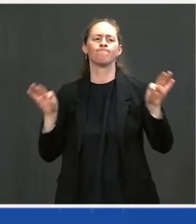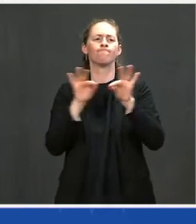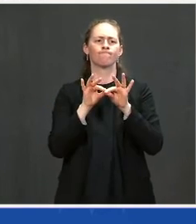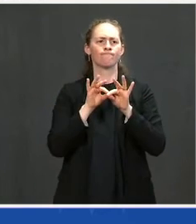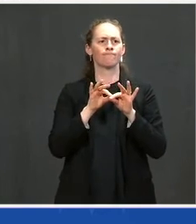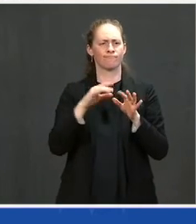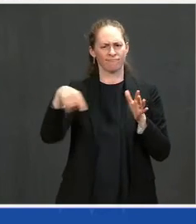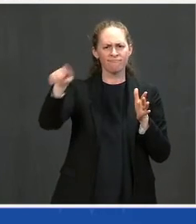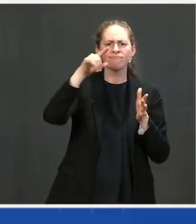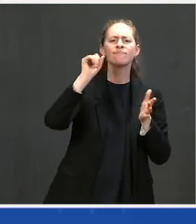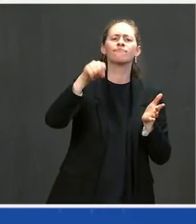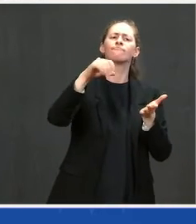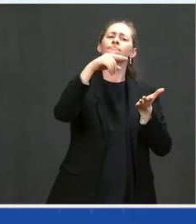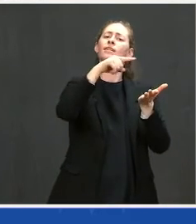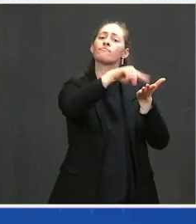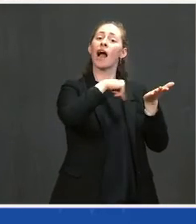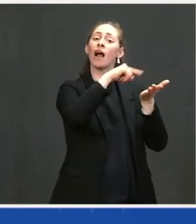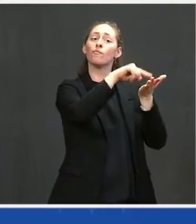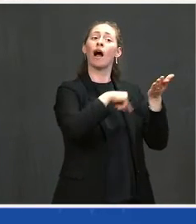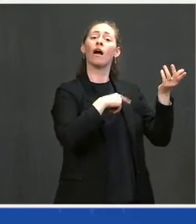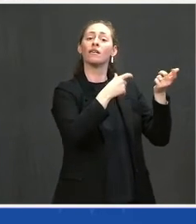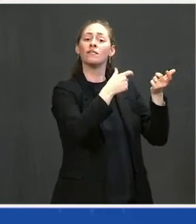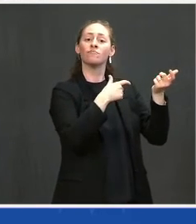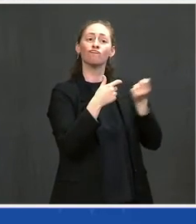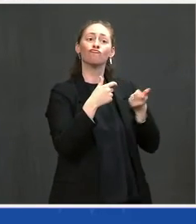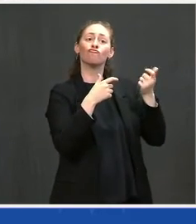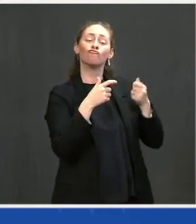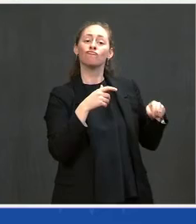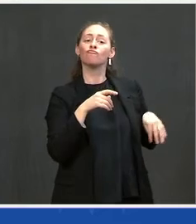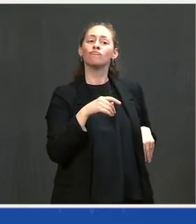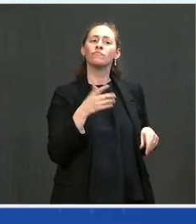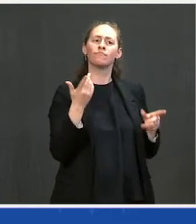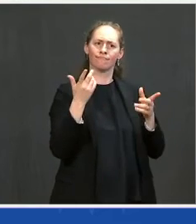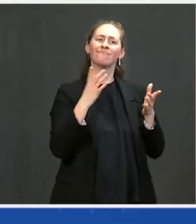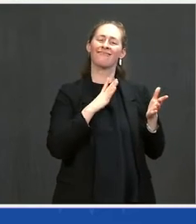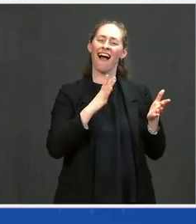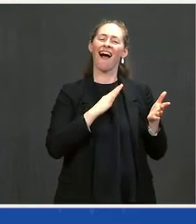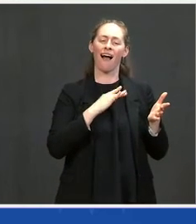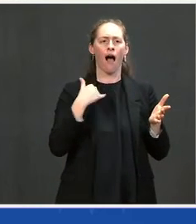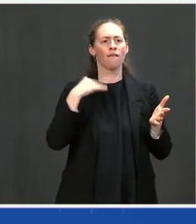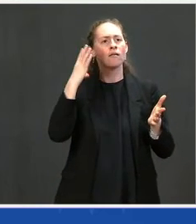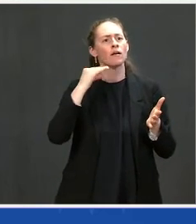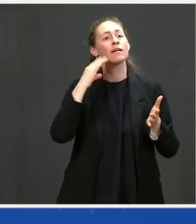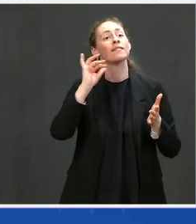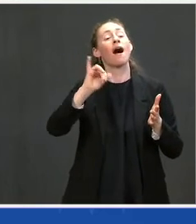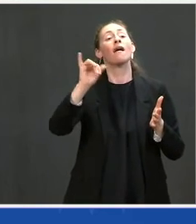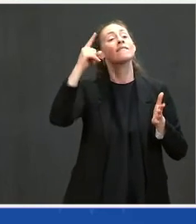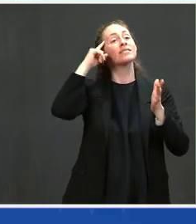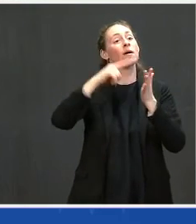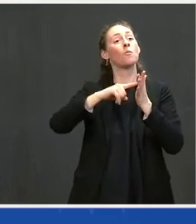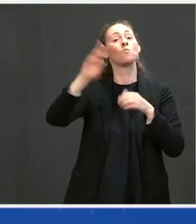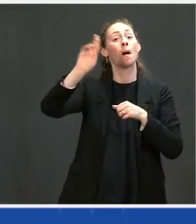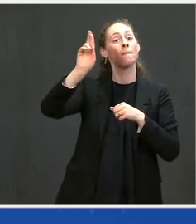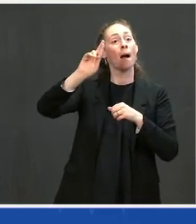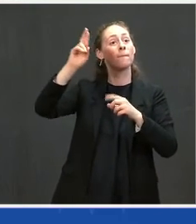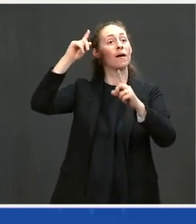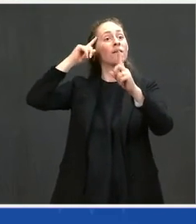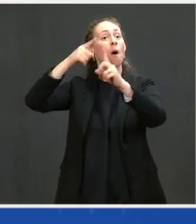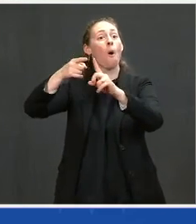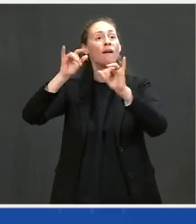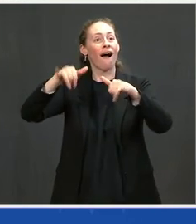And some of you who have been around long enough to know that used to be a great Republican goal and initiative.